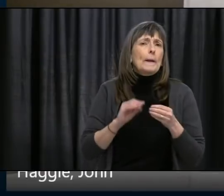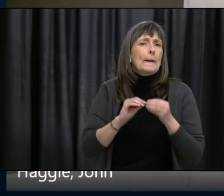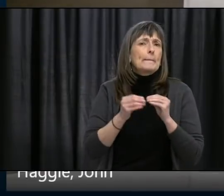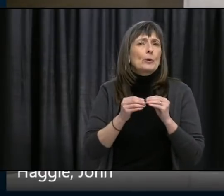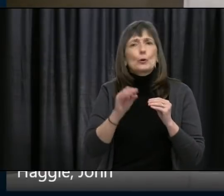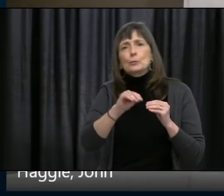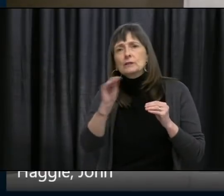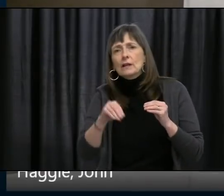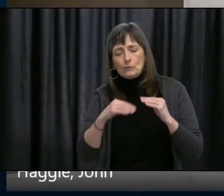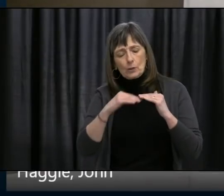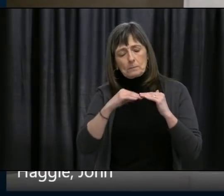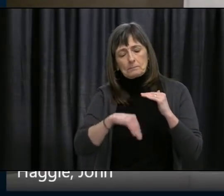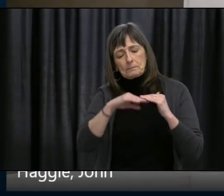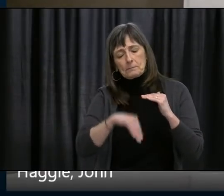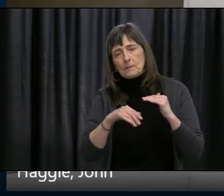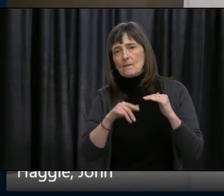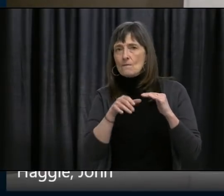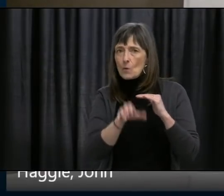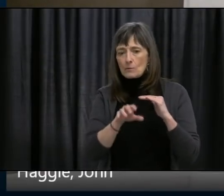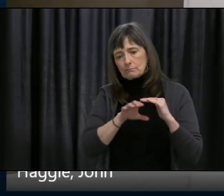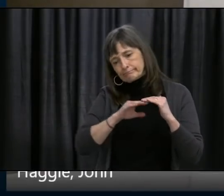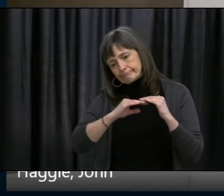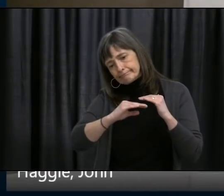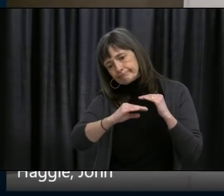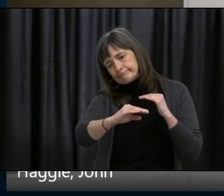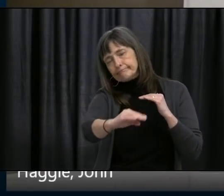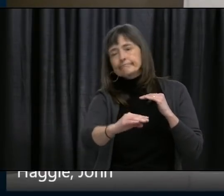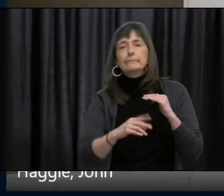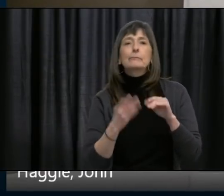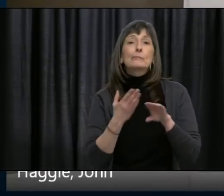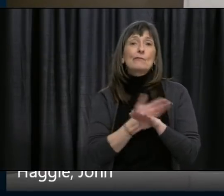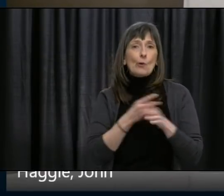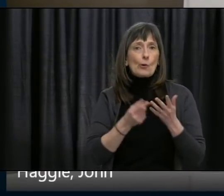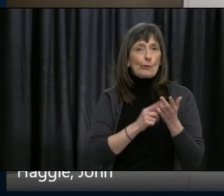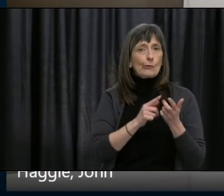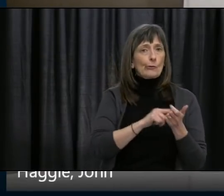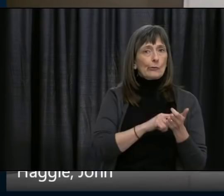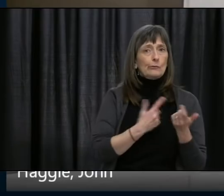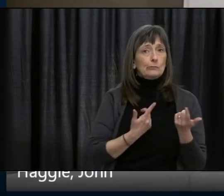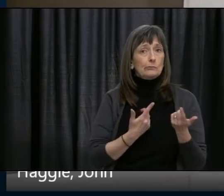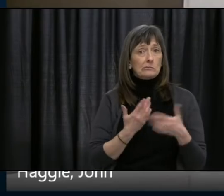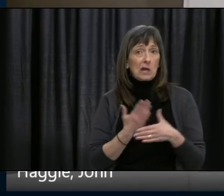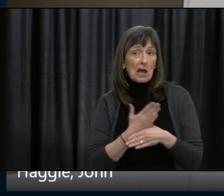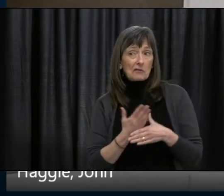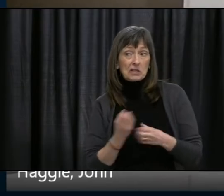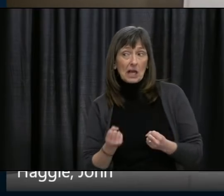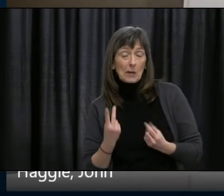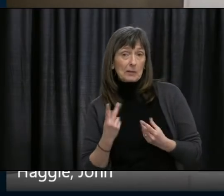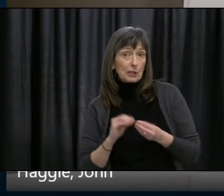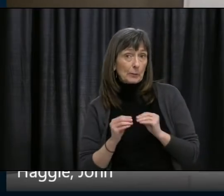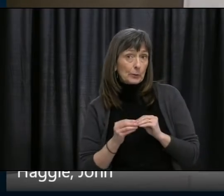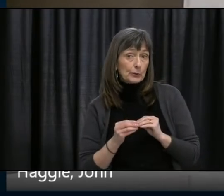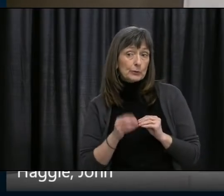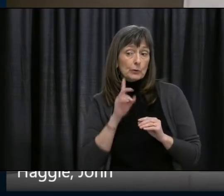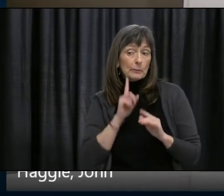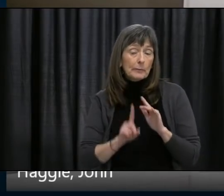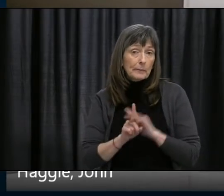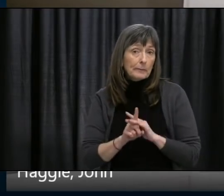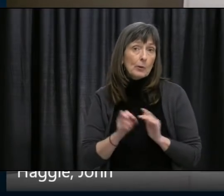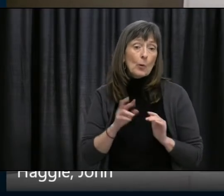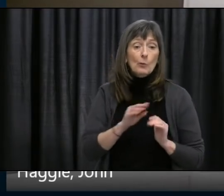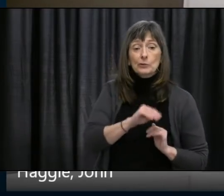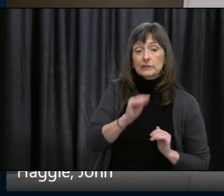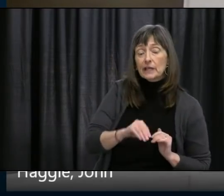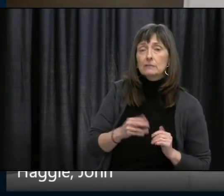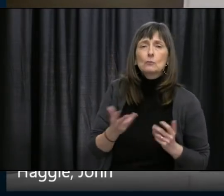use to decide on what the first step will be. Is that an average number of cases? We're going to get some advice on that